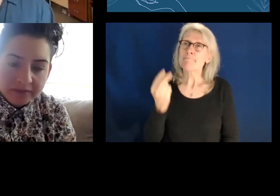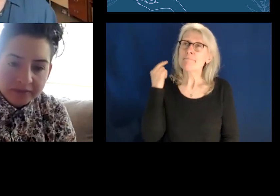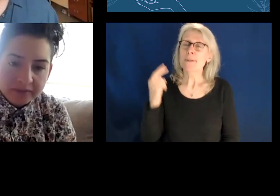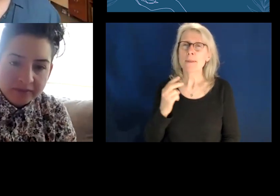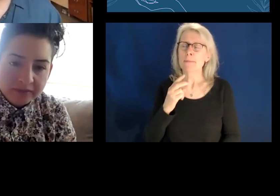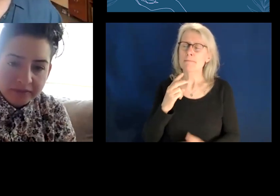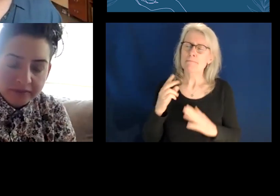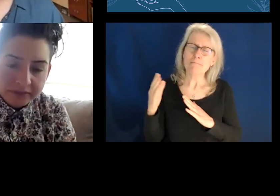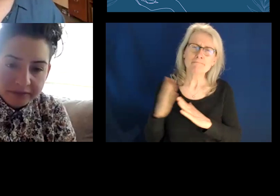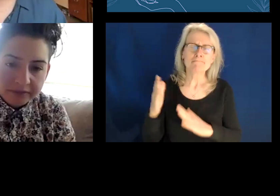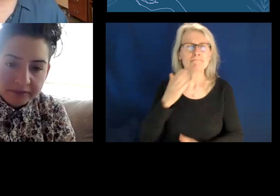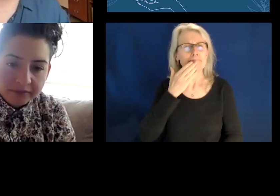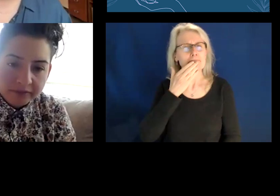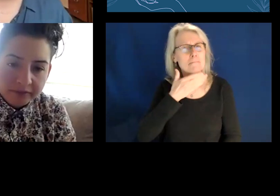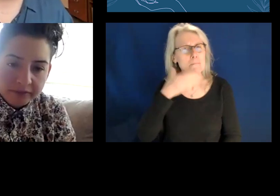had.